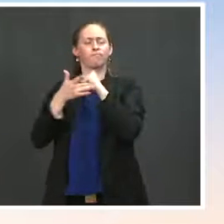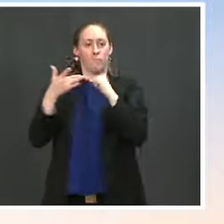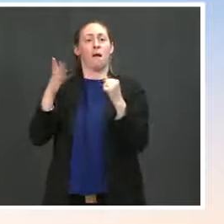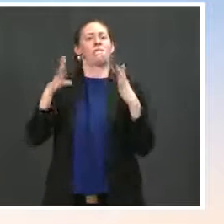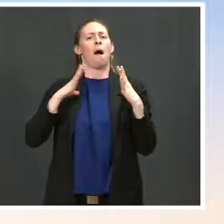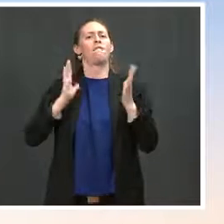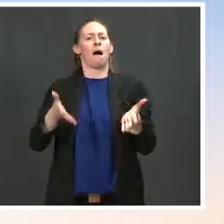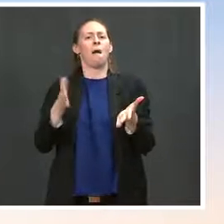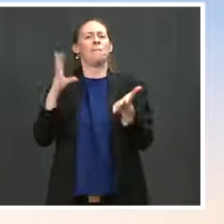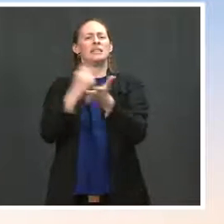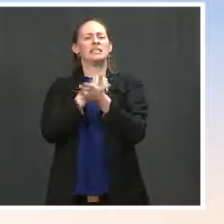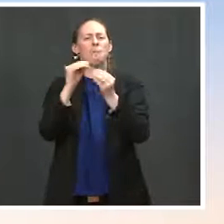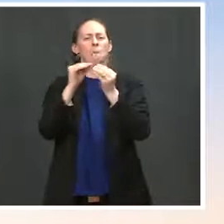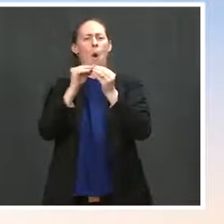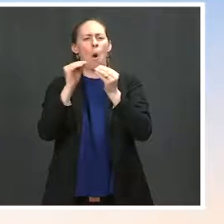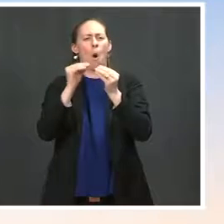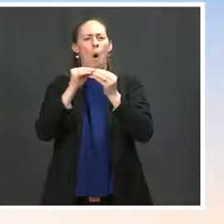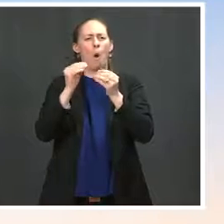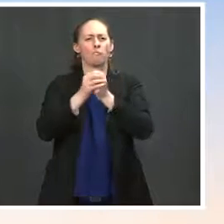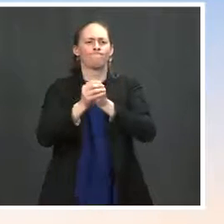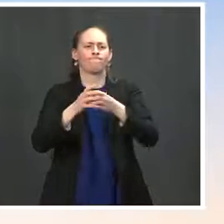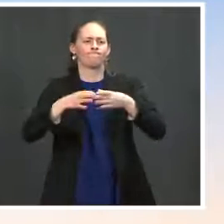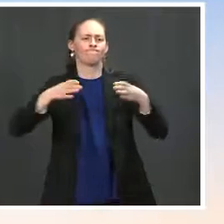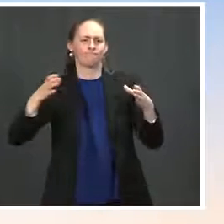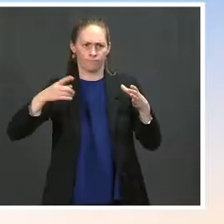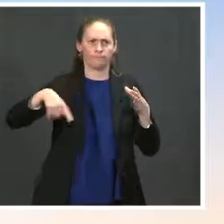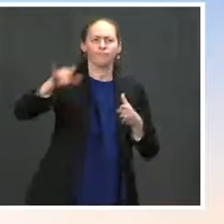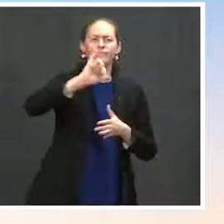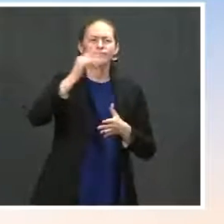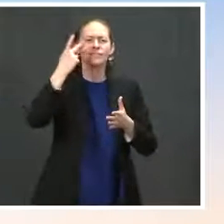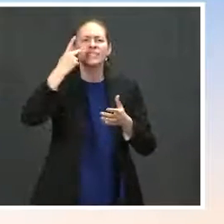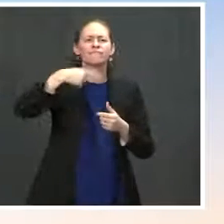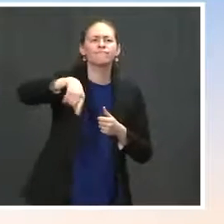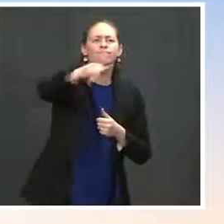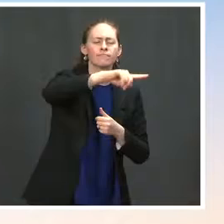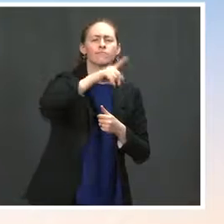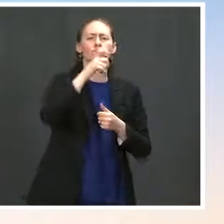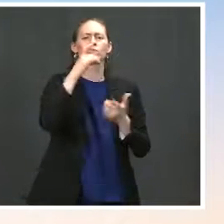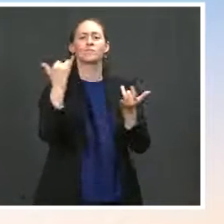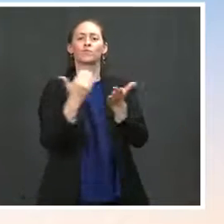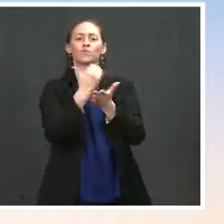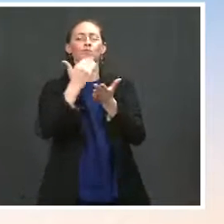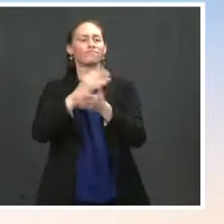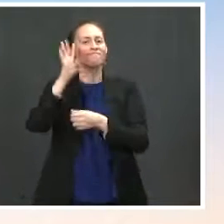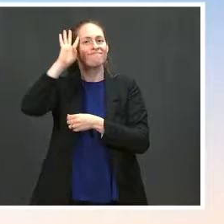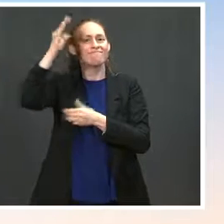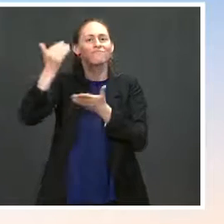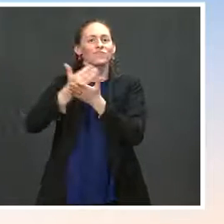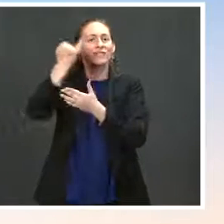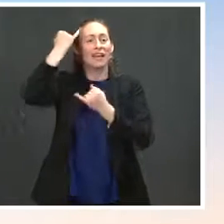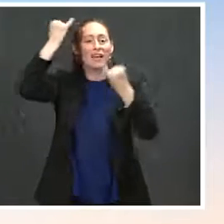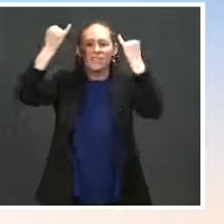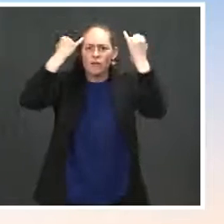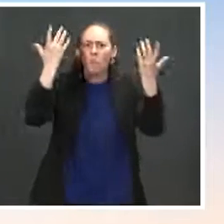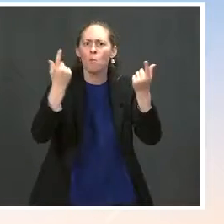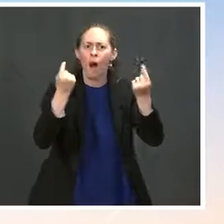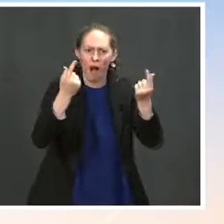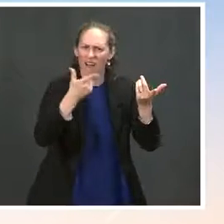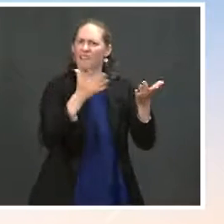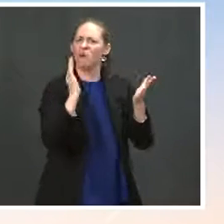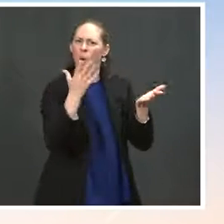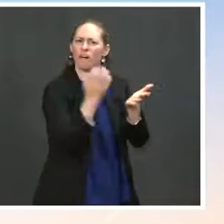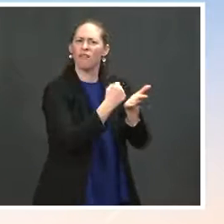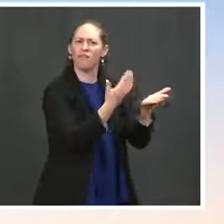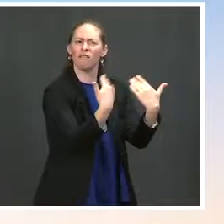innovation trends that we see in the marketplace that will allow us to win the clean energy future, and the opportunities we now